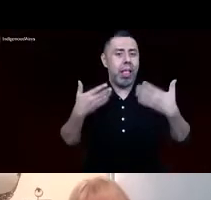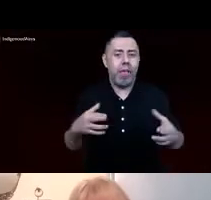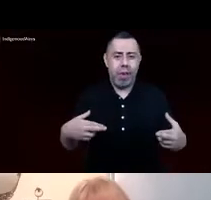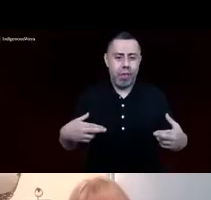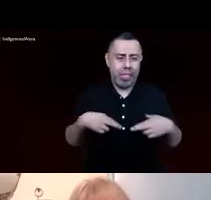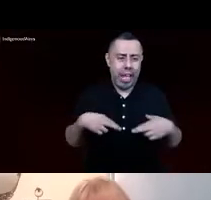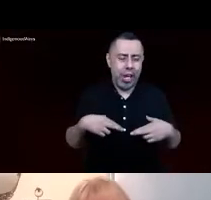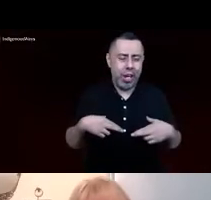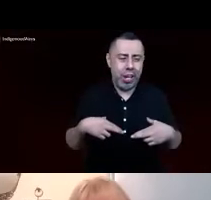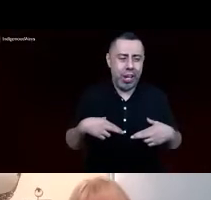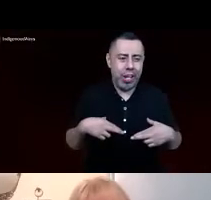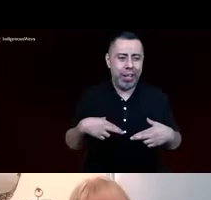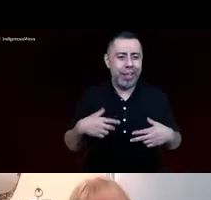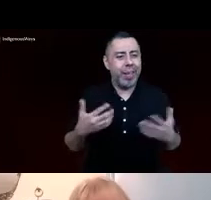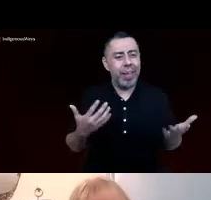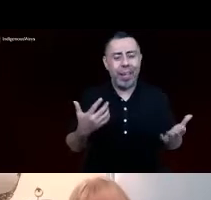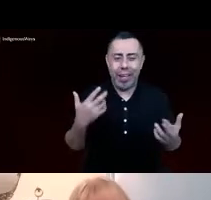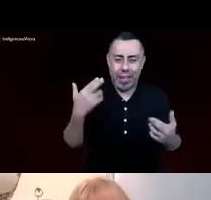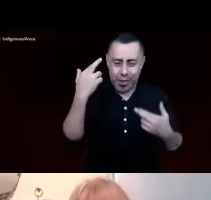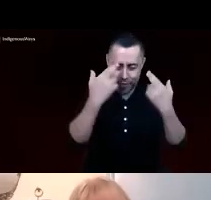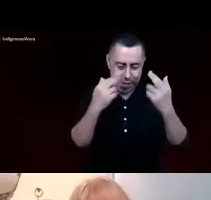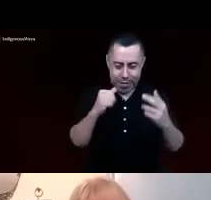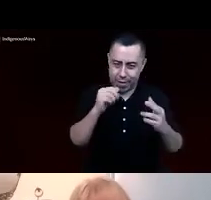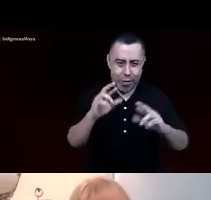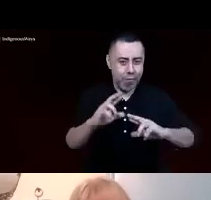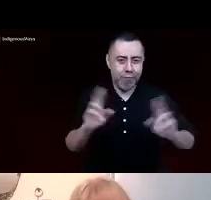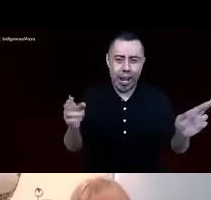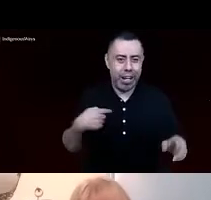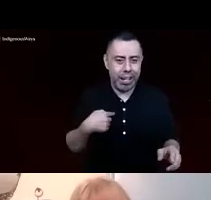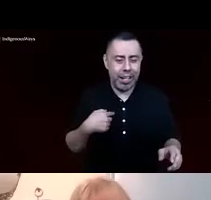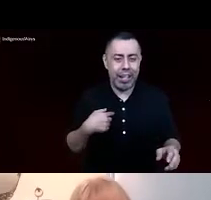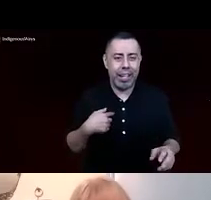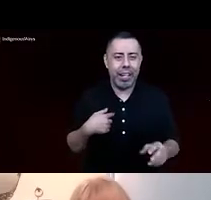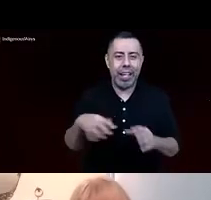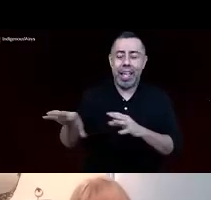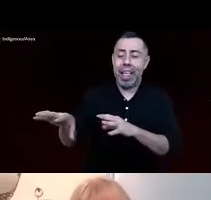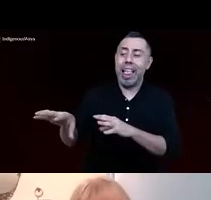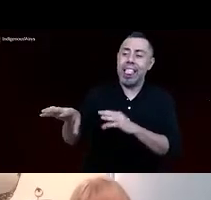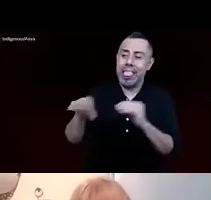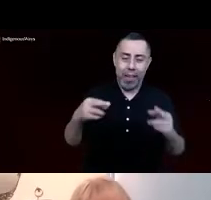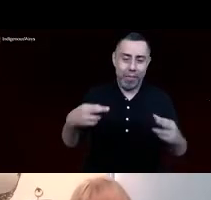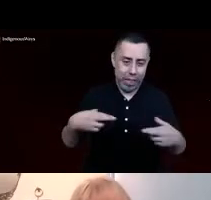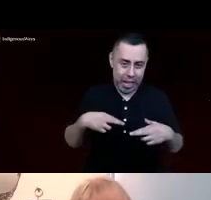guess I wasn't ready. So then I left and assumed another position.